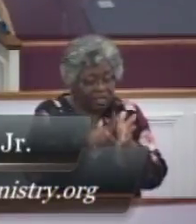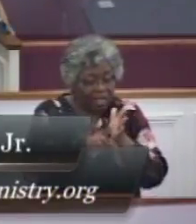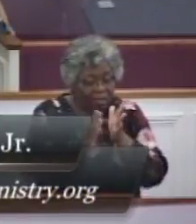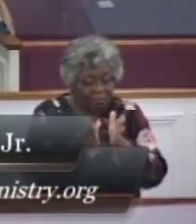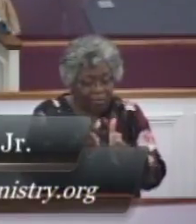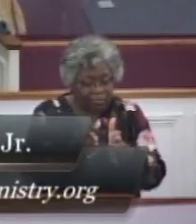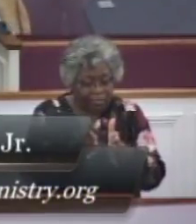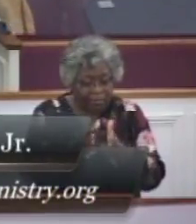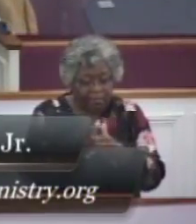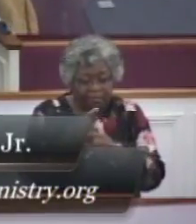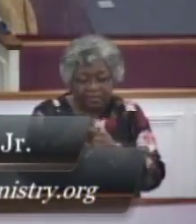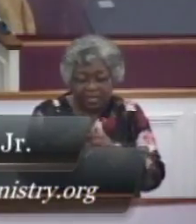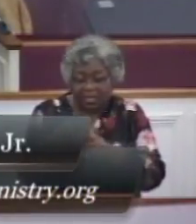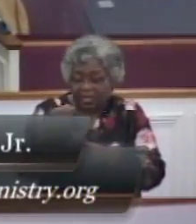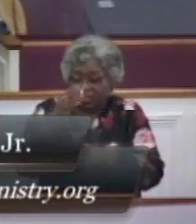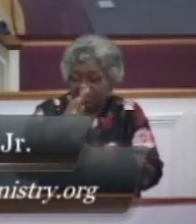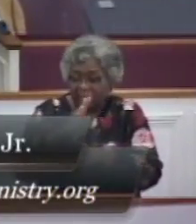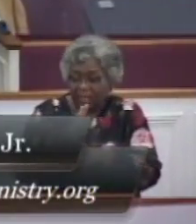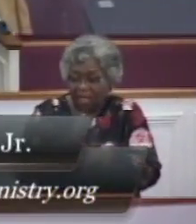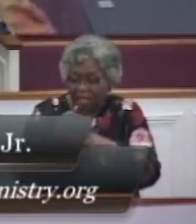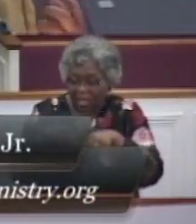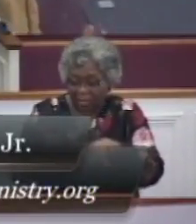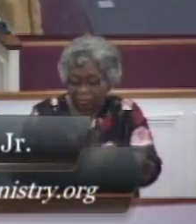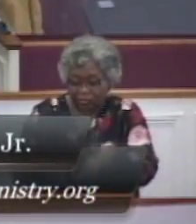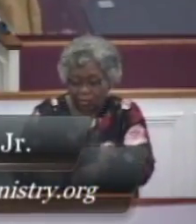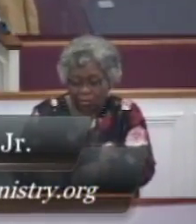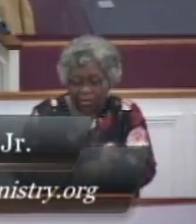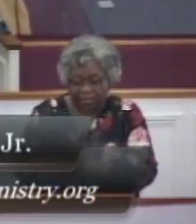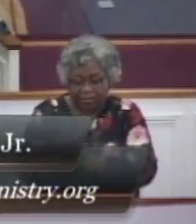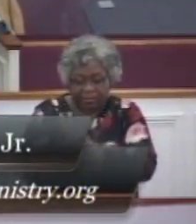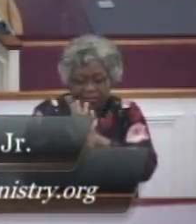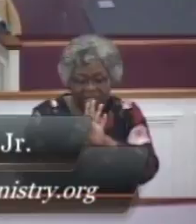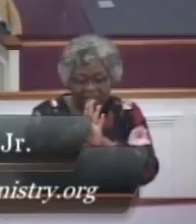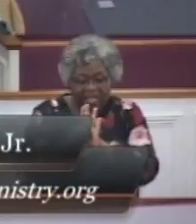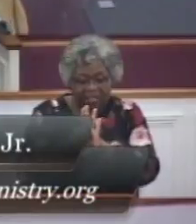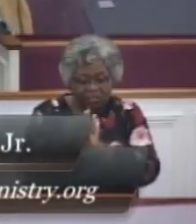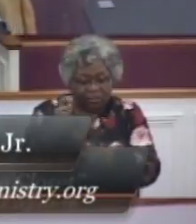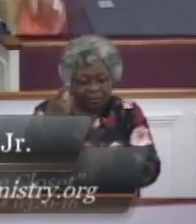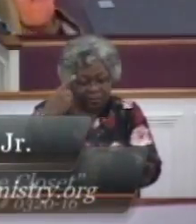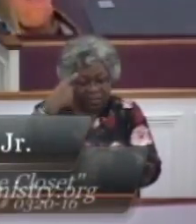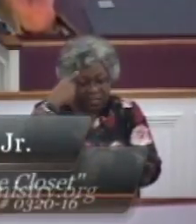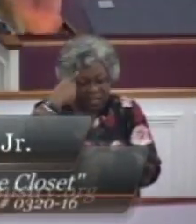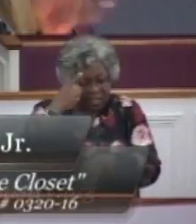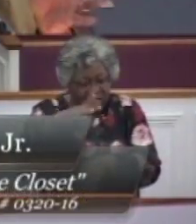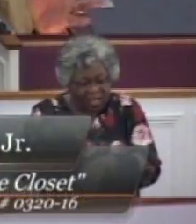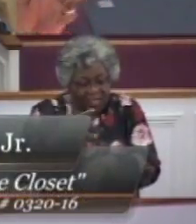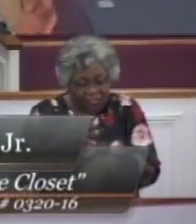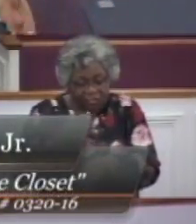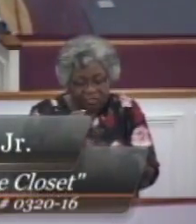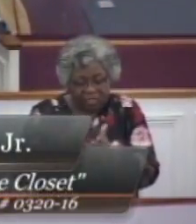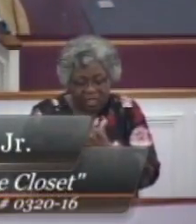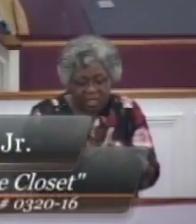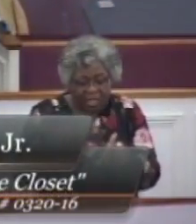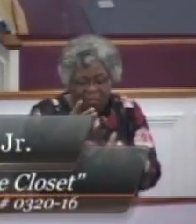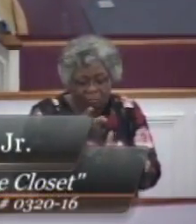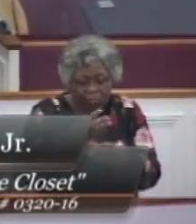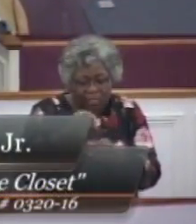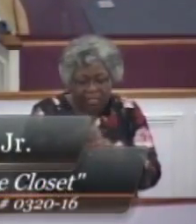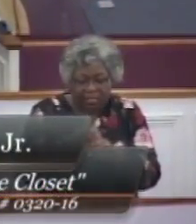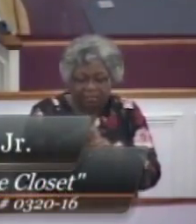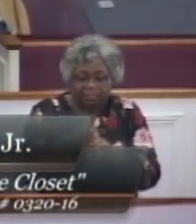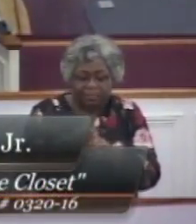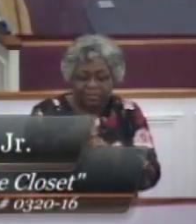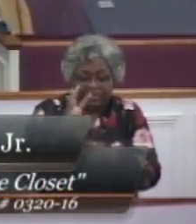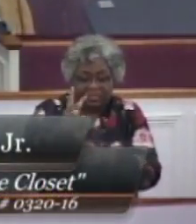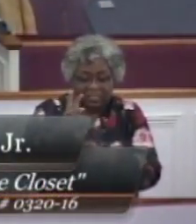was then that God, during the age of the conscience, that when you move to the sixth chapter of the